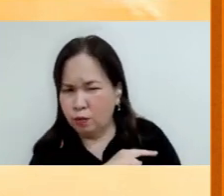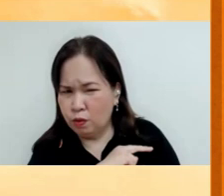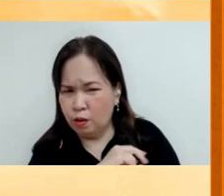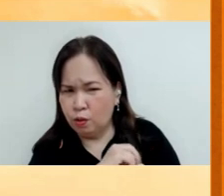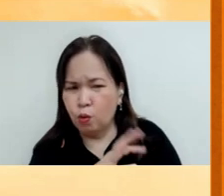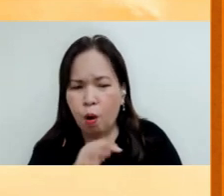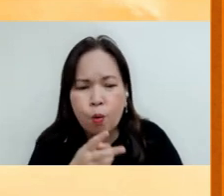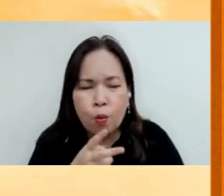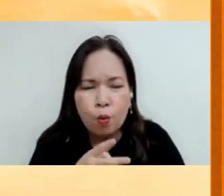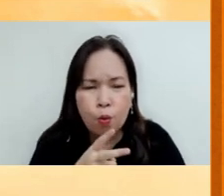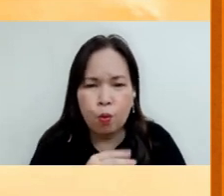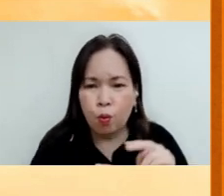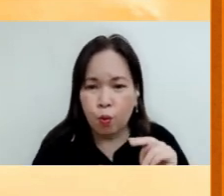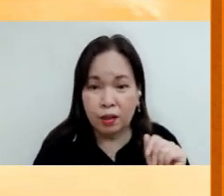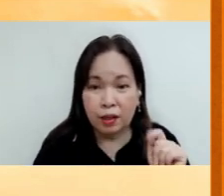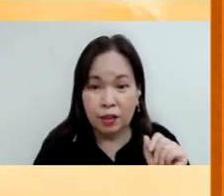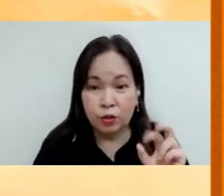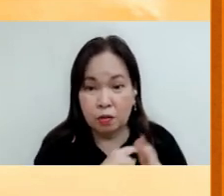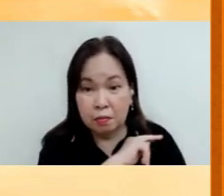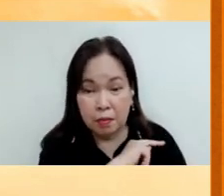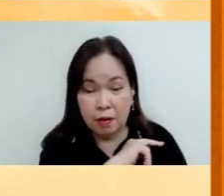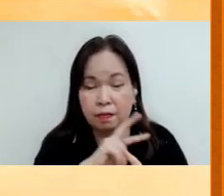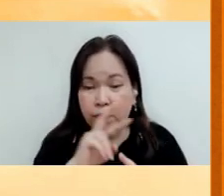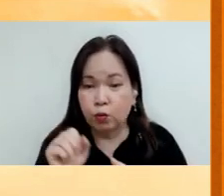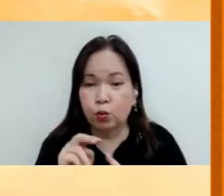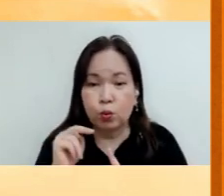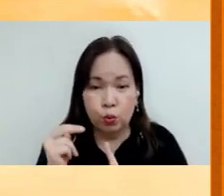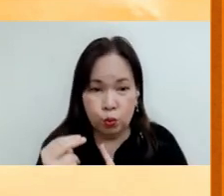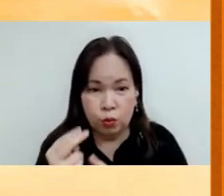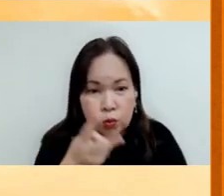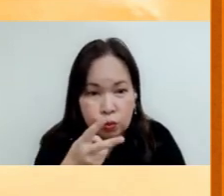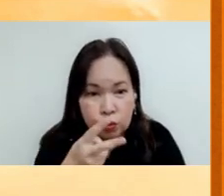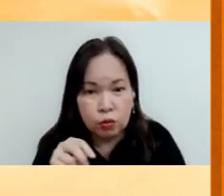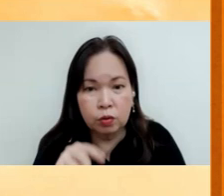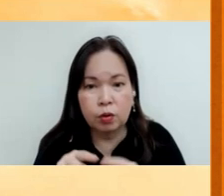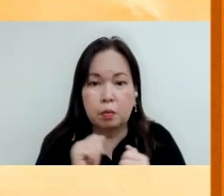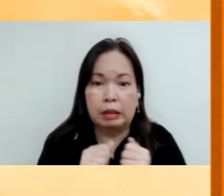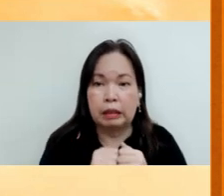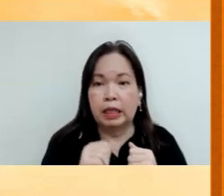a parent who's anxious, then their parenting practices could also make the child anxious,